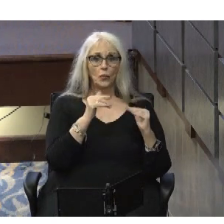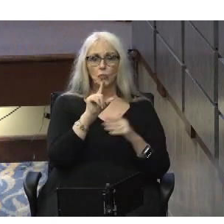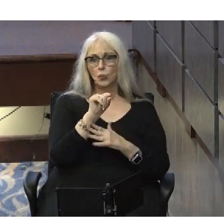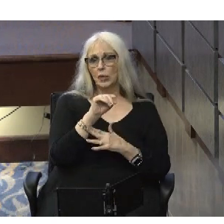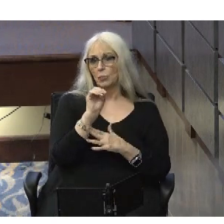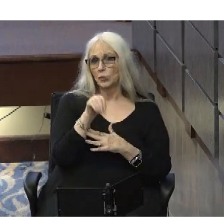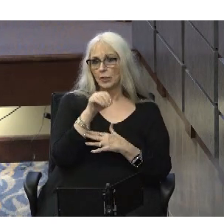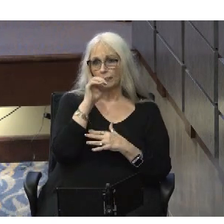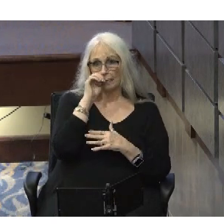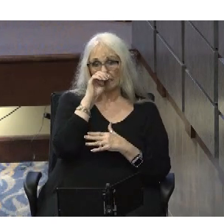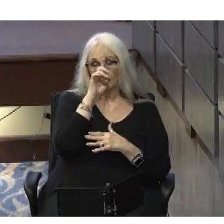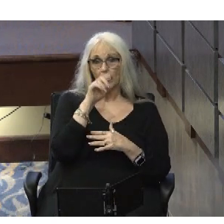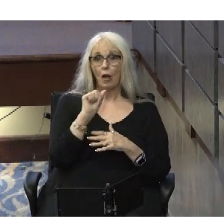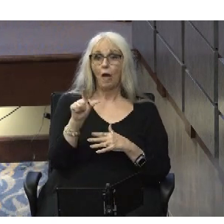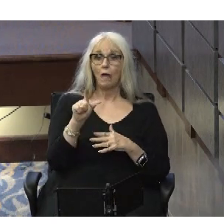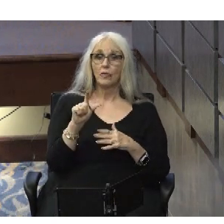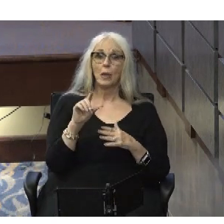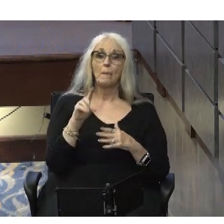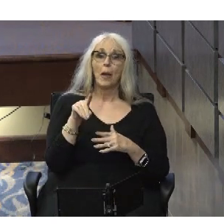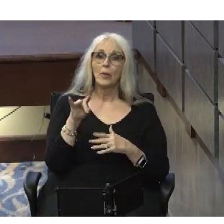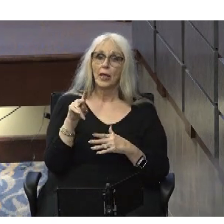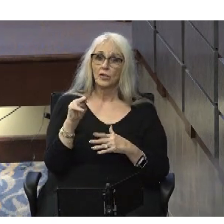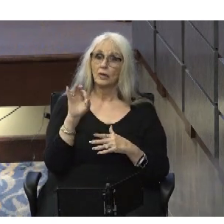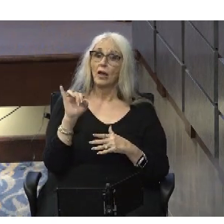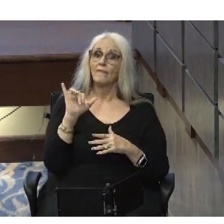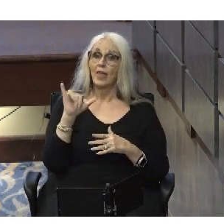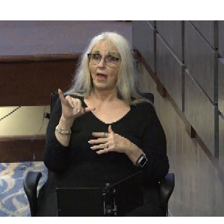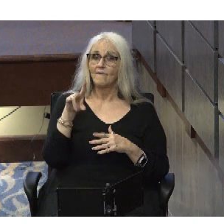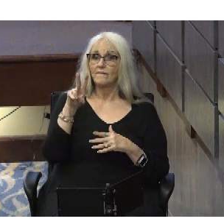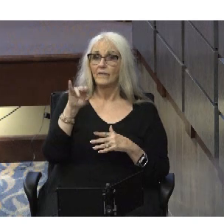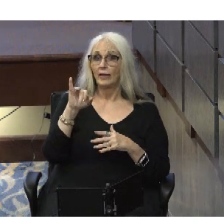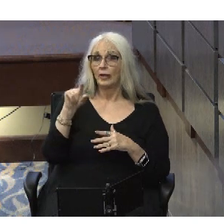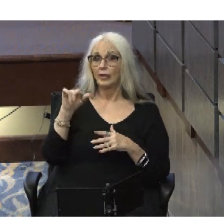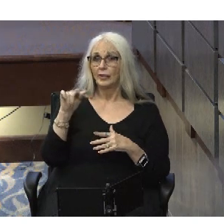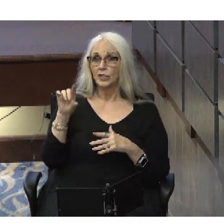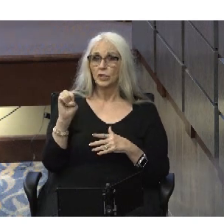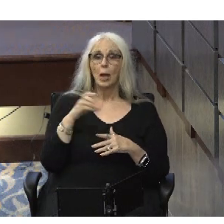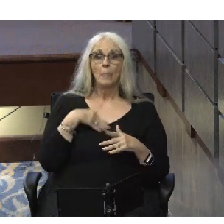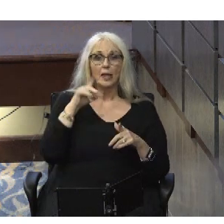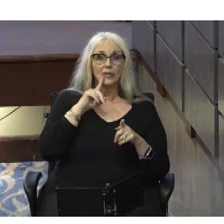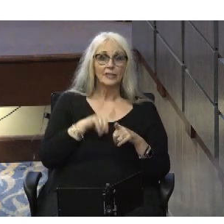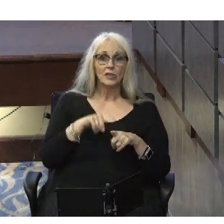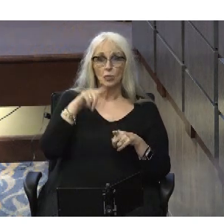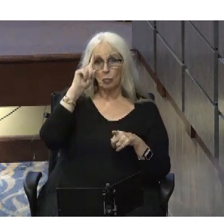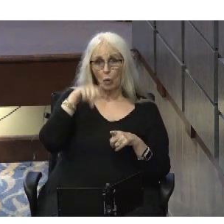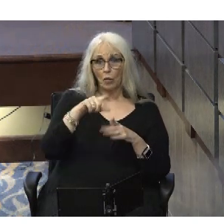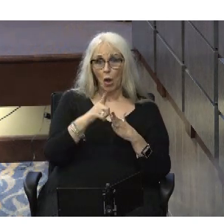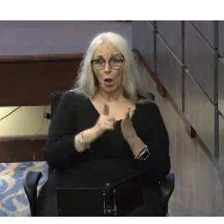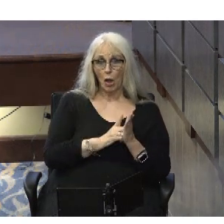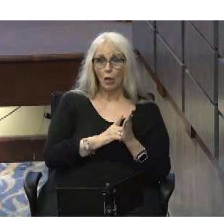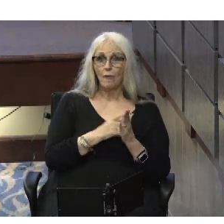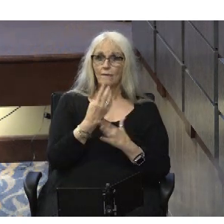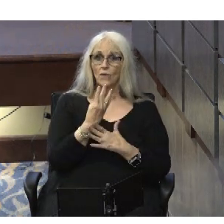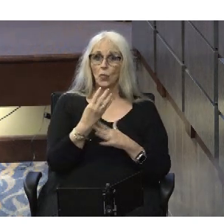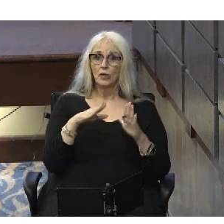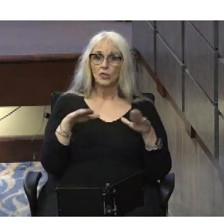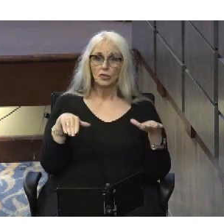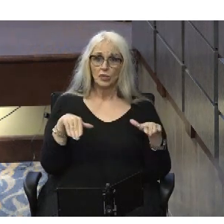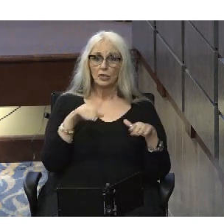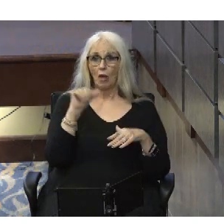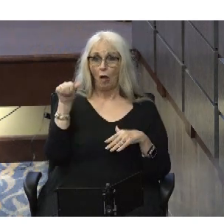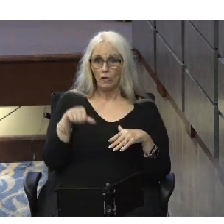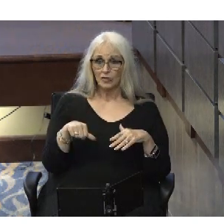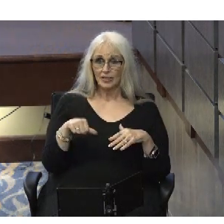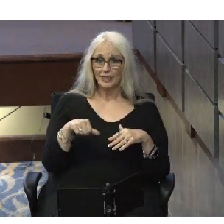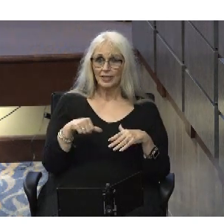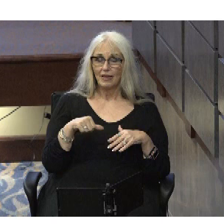overall population of the village. I would like to add here that my sister and brother-in-law and their 4 children are a missional family in Austin and have been for